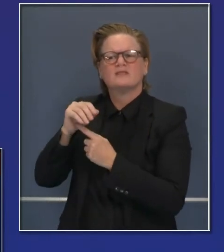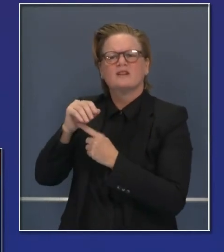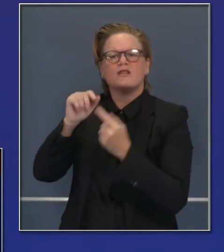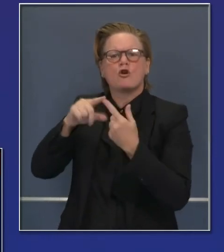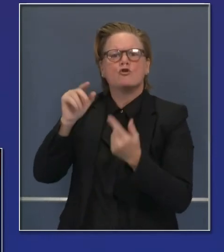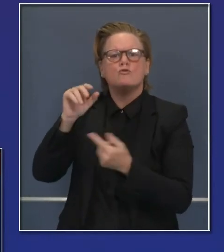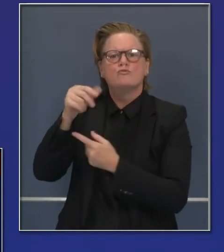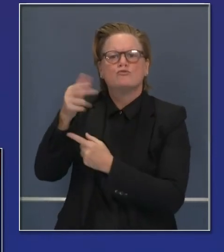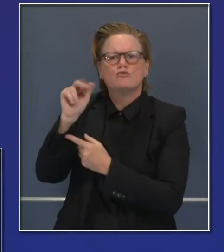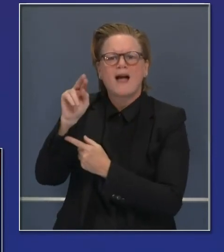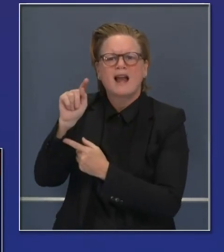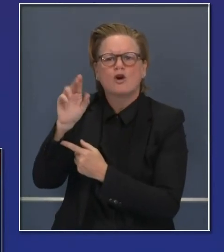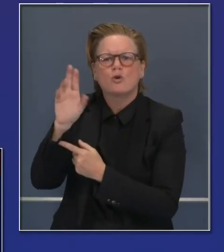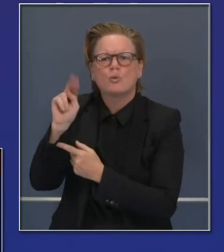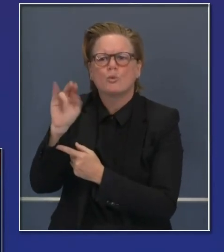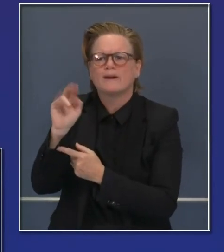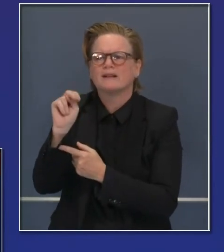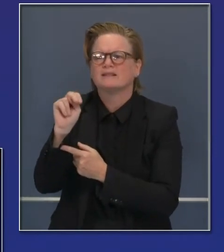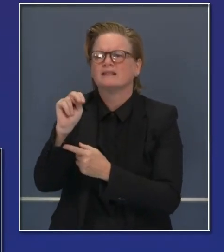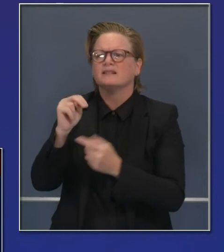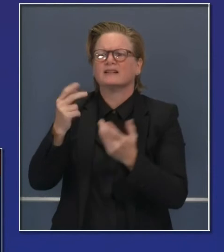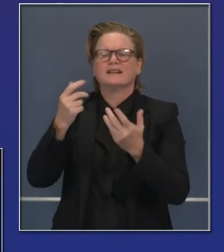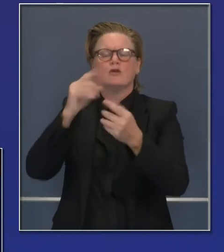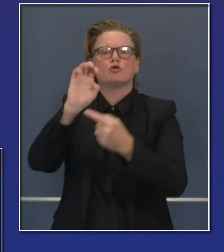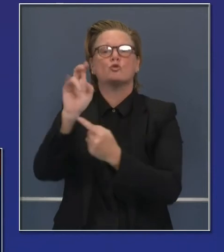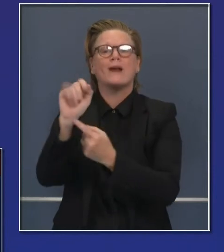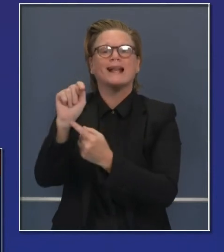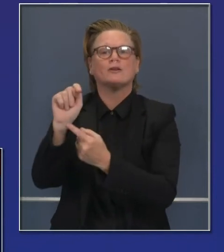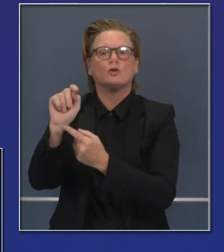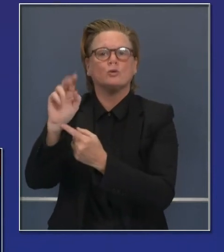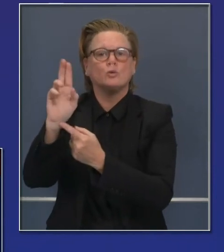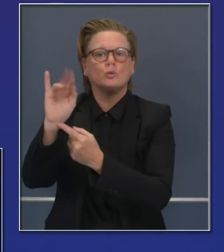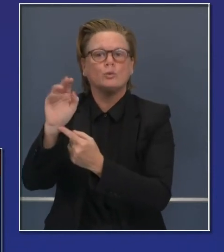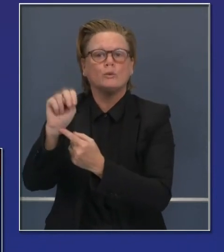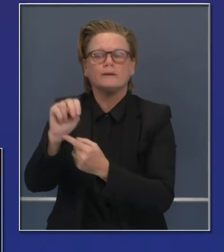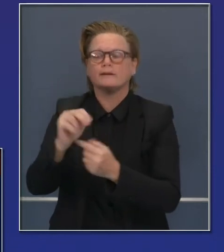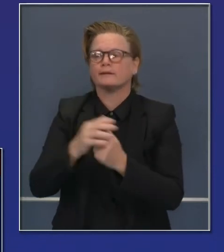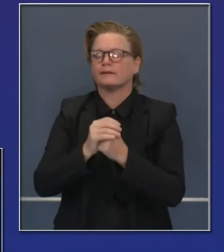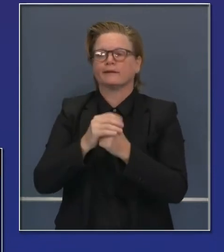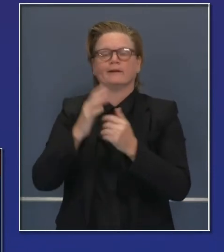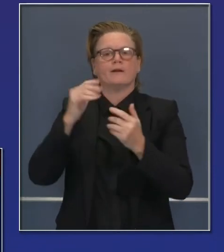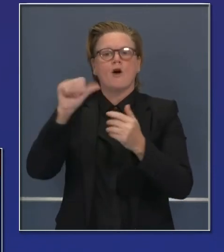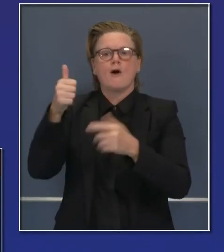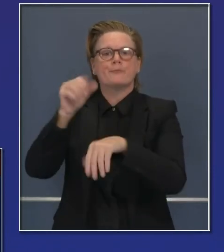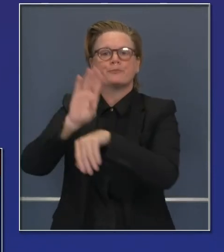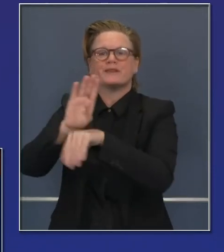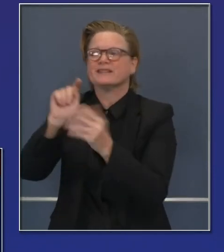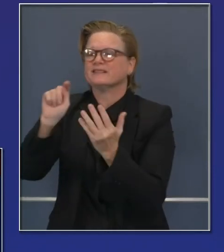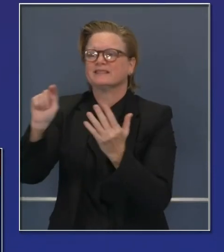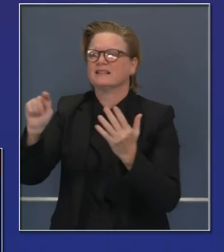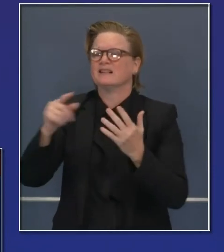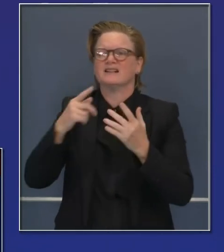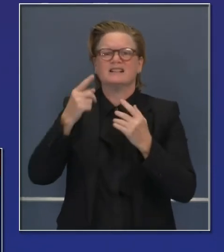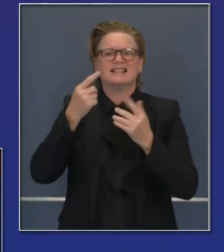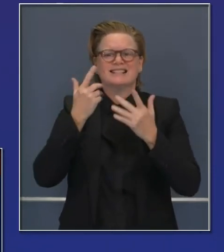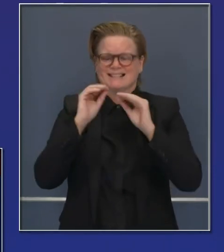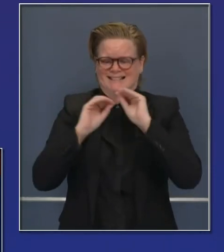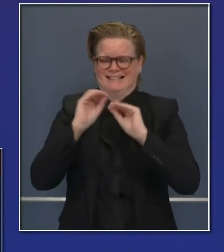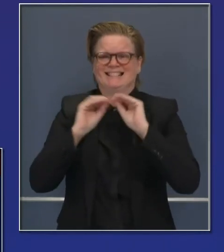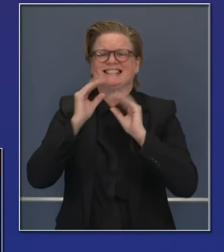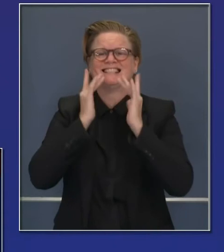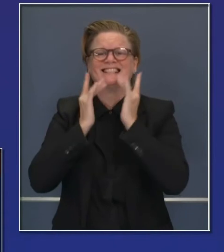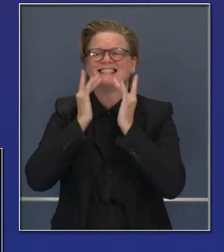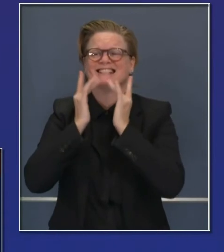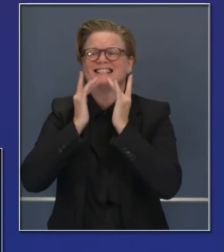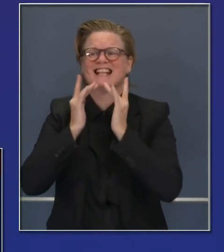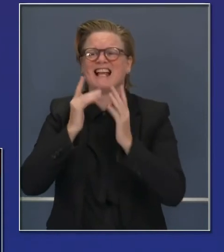cracks in the past and you're a small business person and you're just barely getting by and you really fear that you're not going to get that SBA